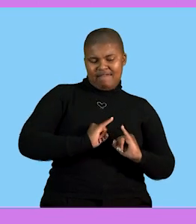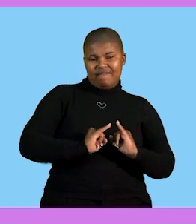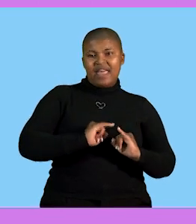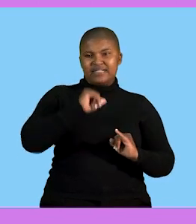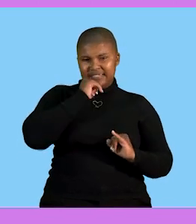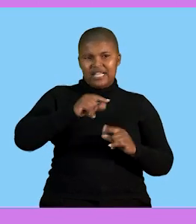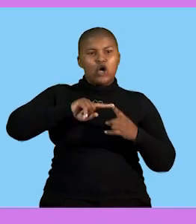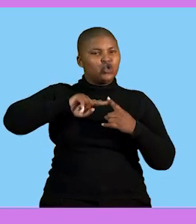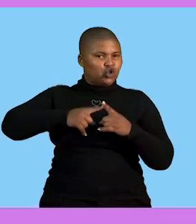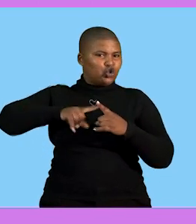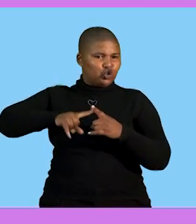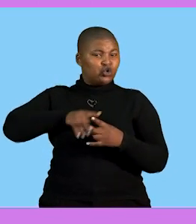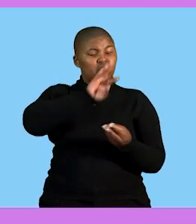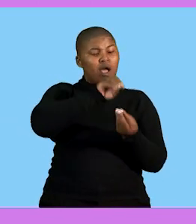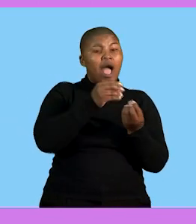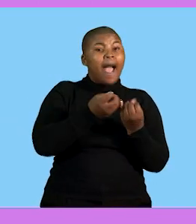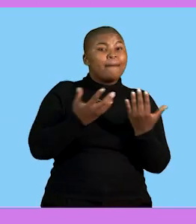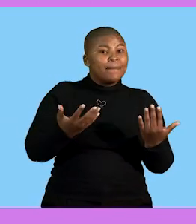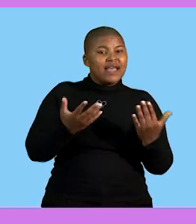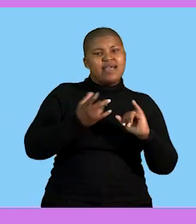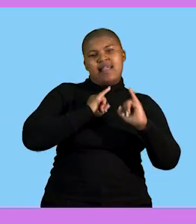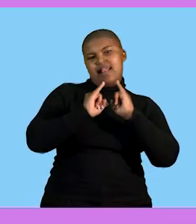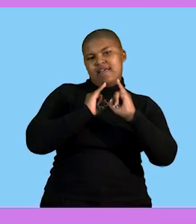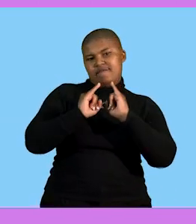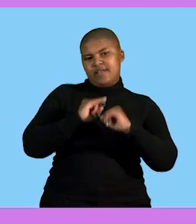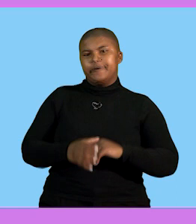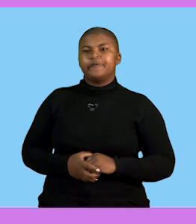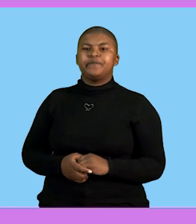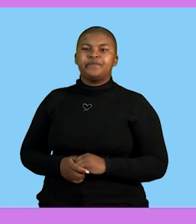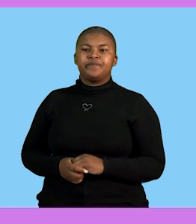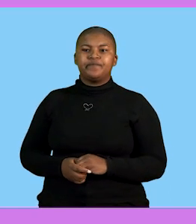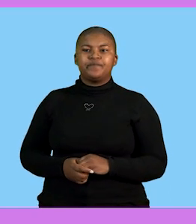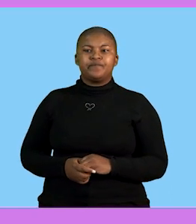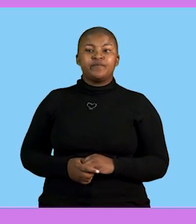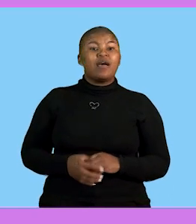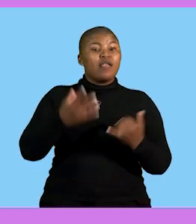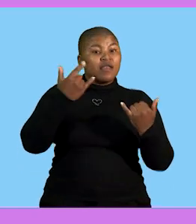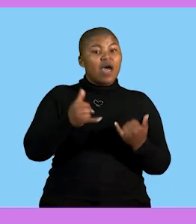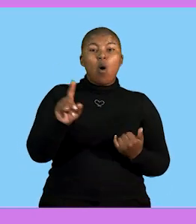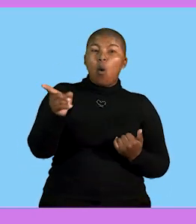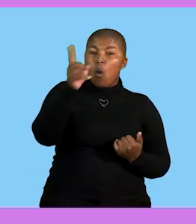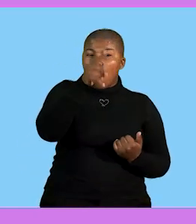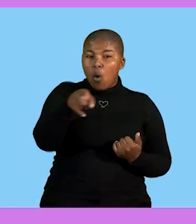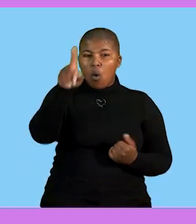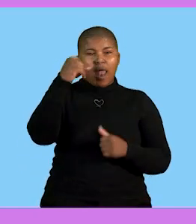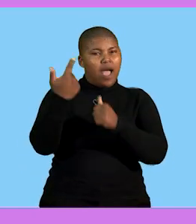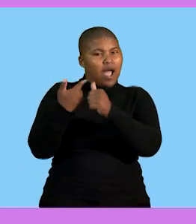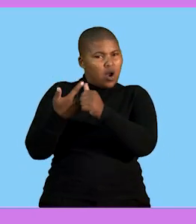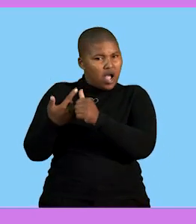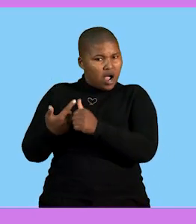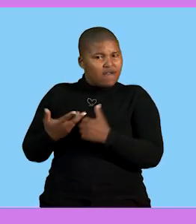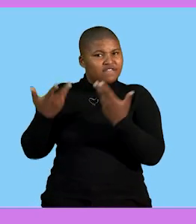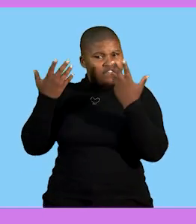us. So these are the screws, and the total number of these screws is 11, and all these other parts